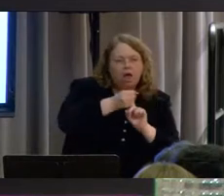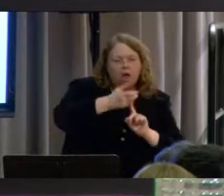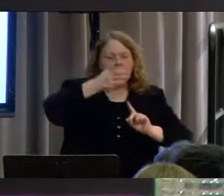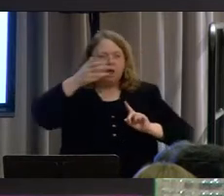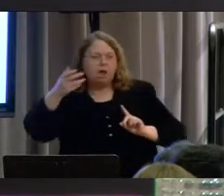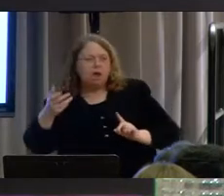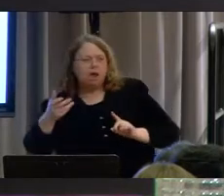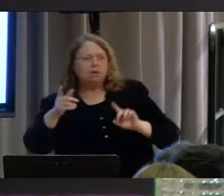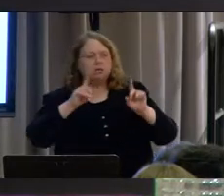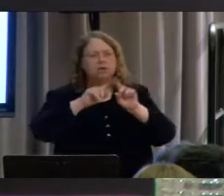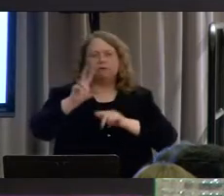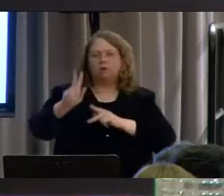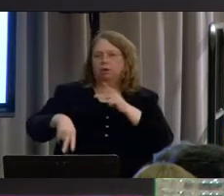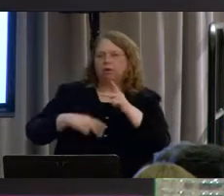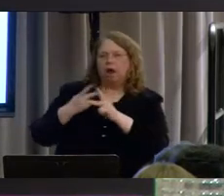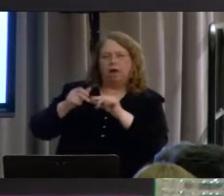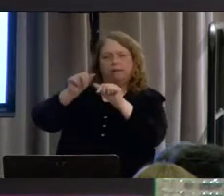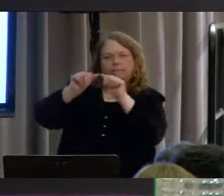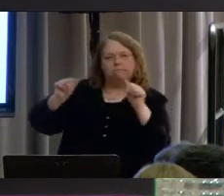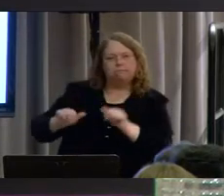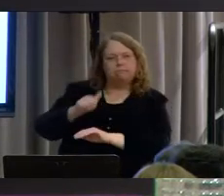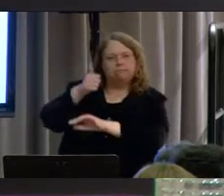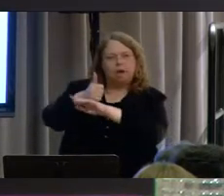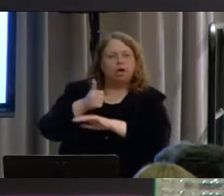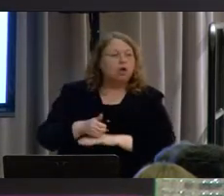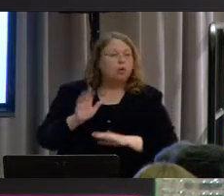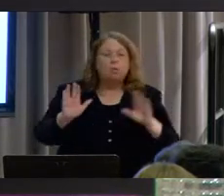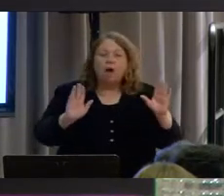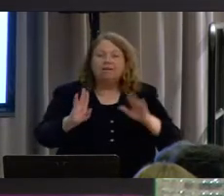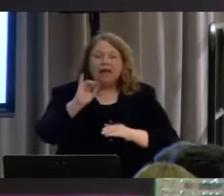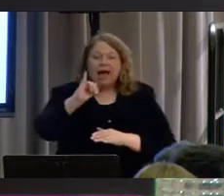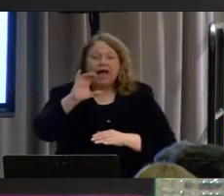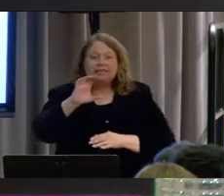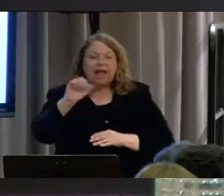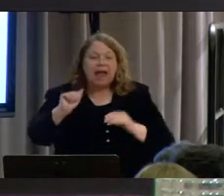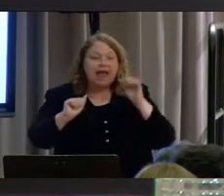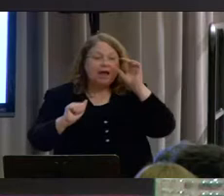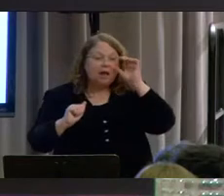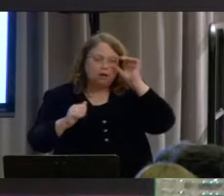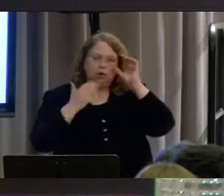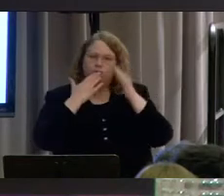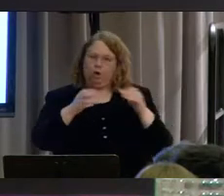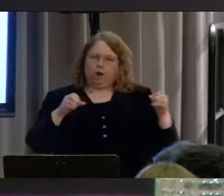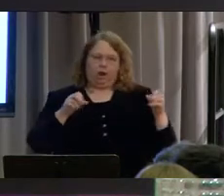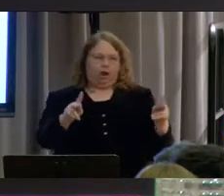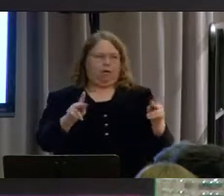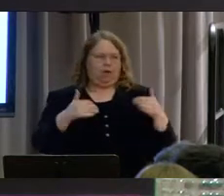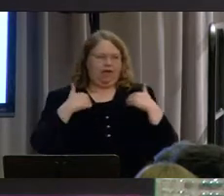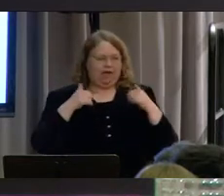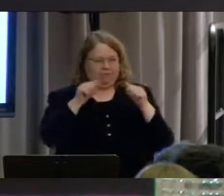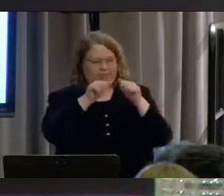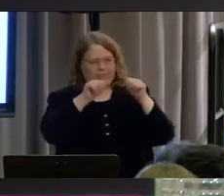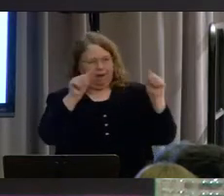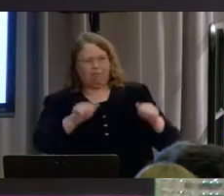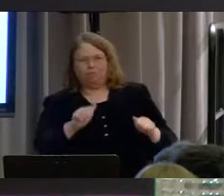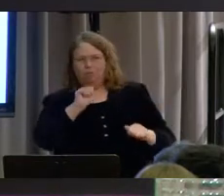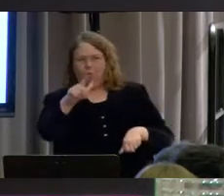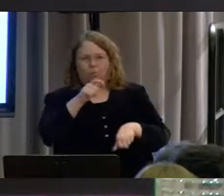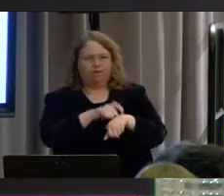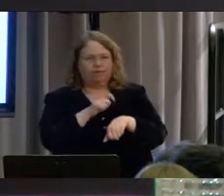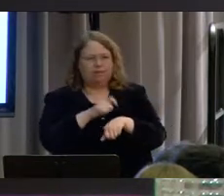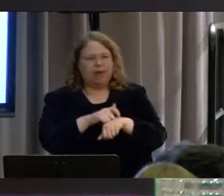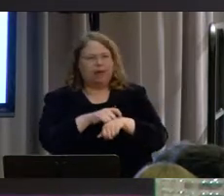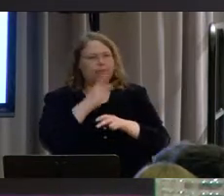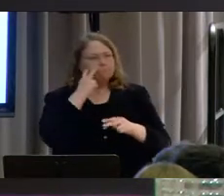different kinds of monuments. You know, your wonderful ICA is an opportunity to have like monuments all the time,